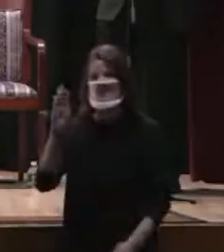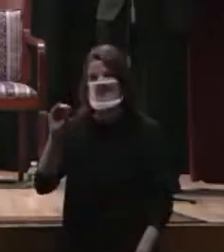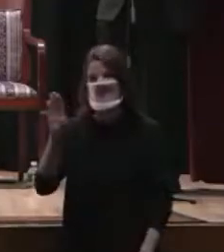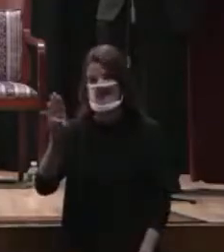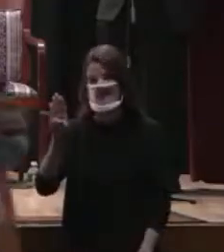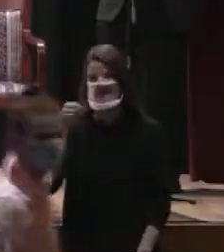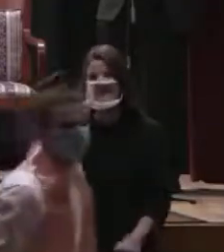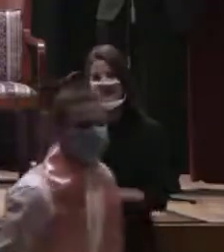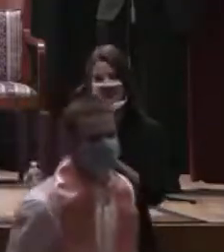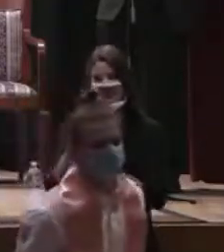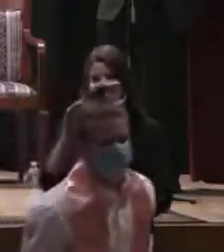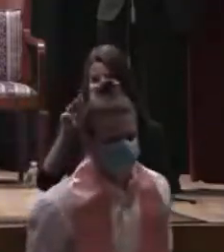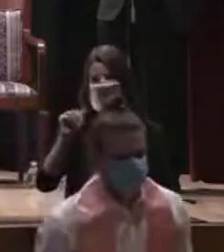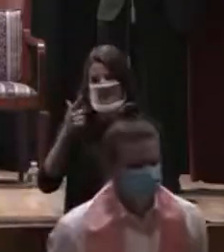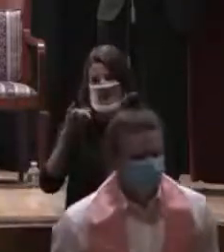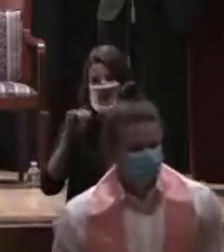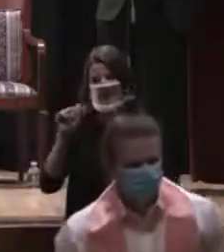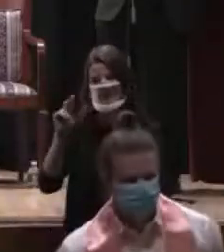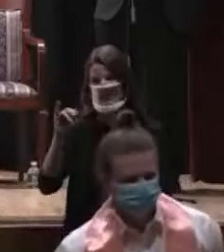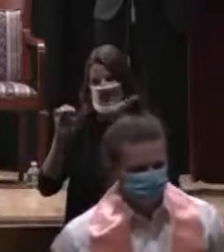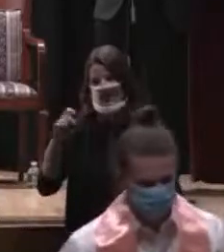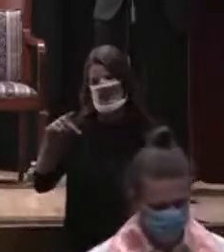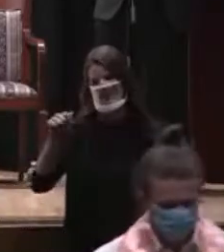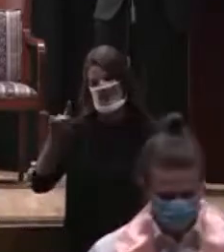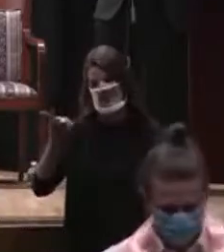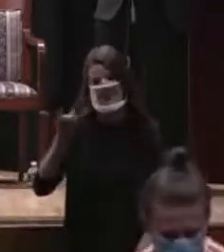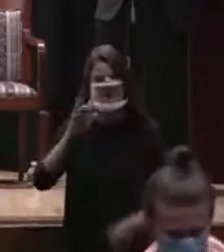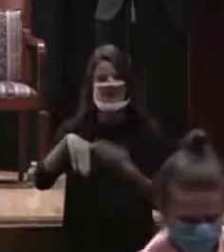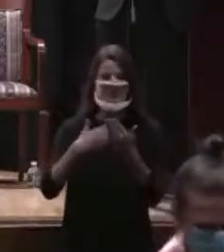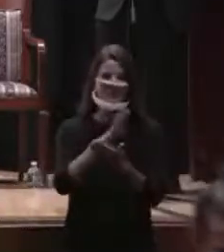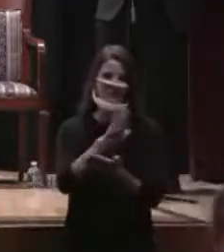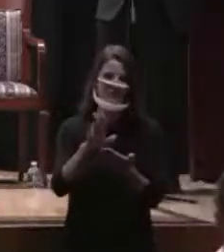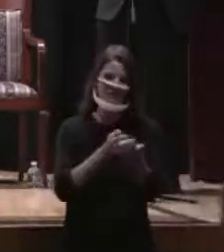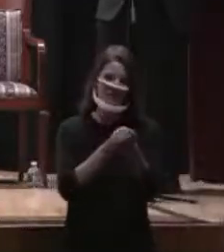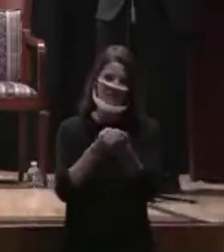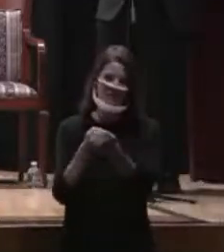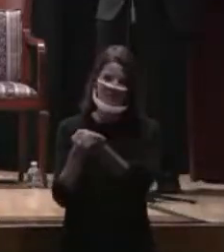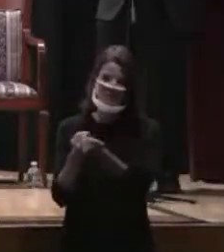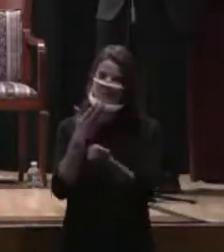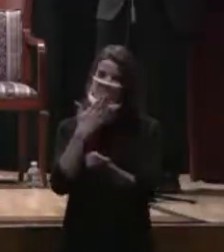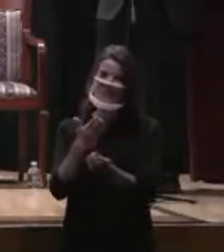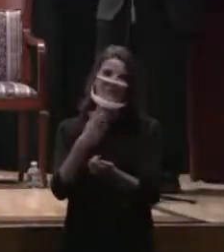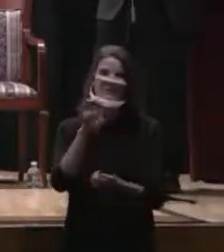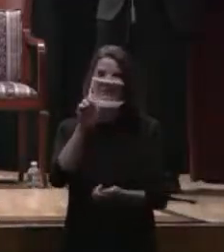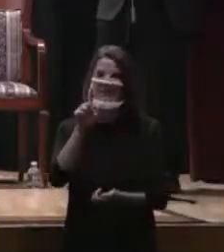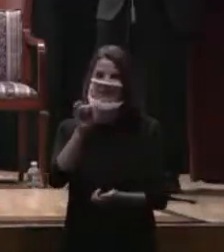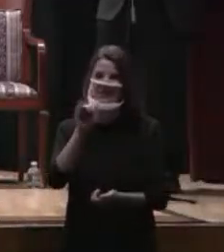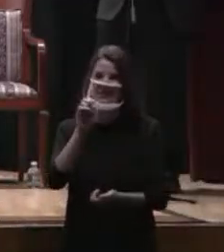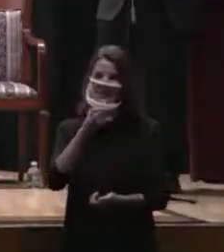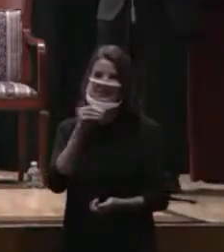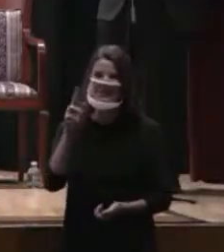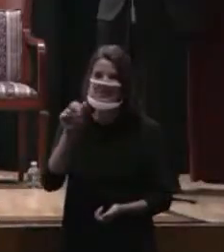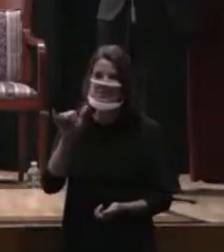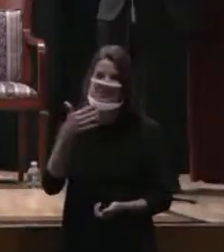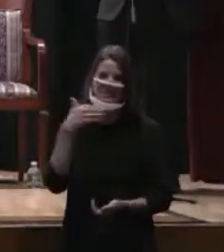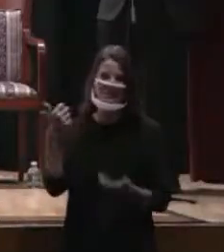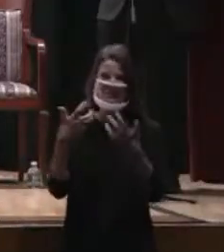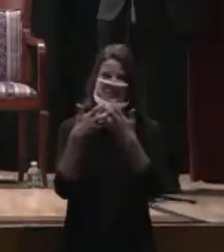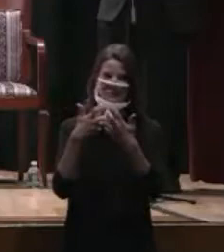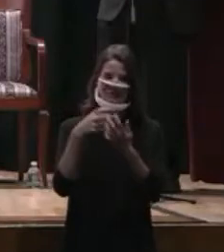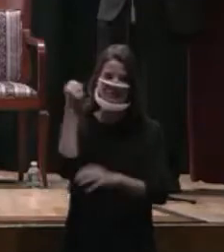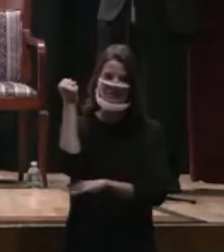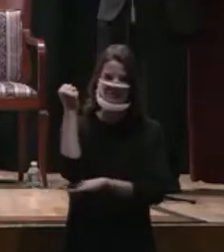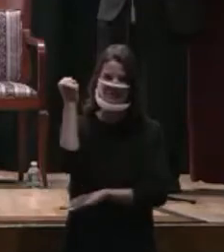her sisters, Maggie, Annie, and Patty, for all their support. She would also like to thank Elaine and Ray for being the best